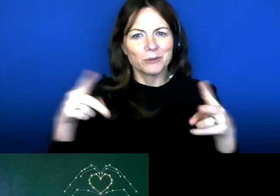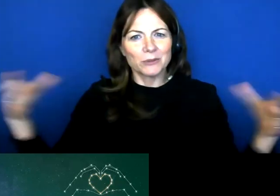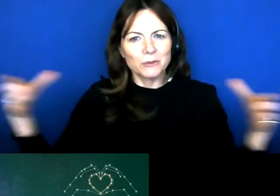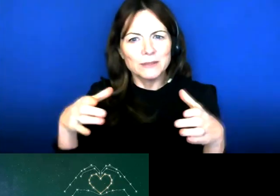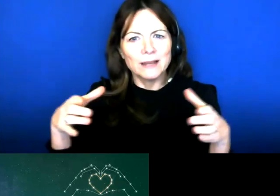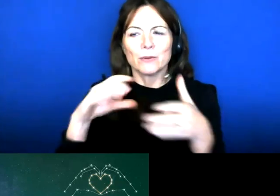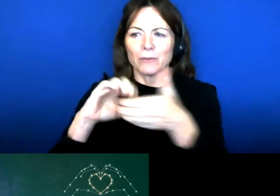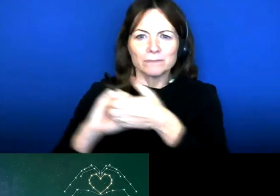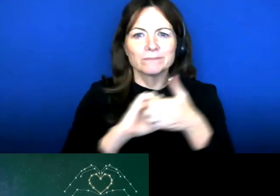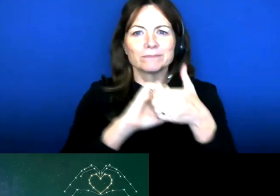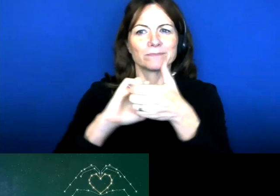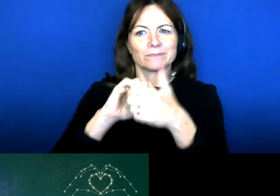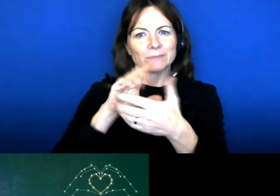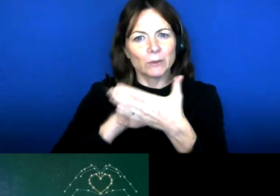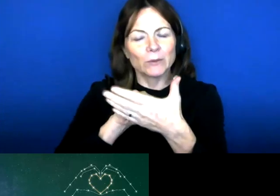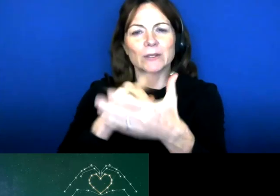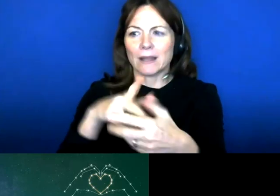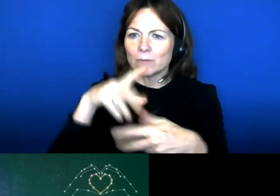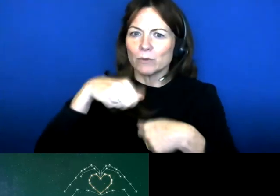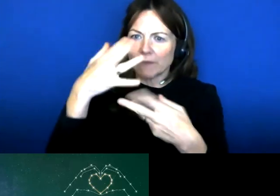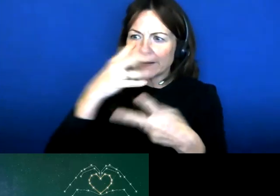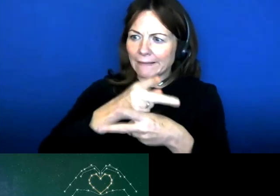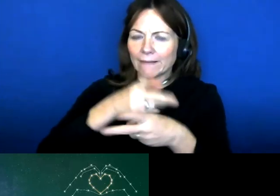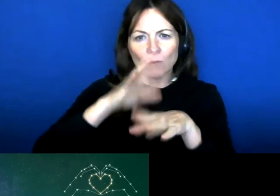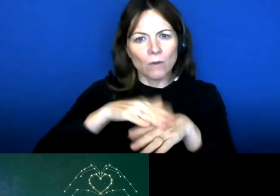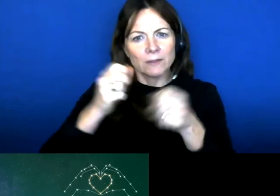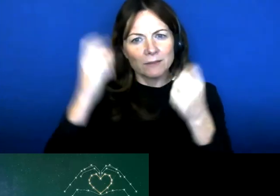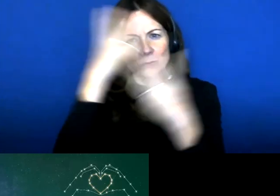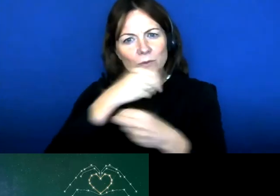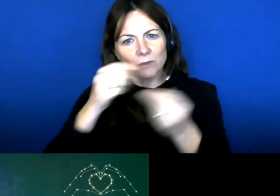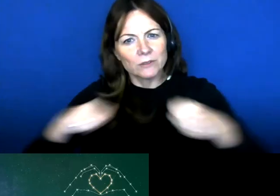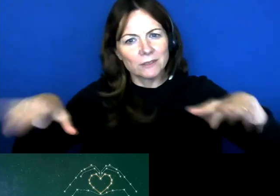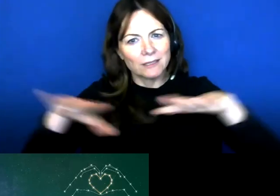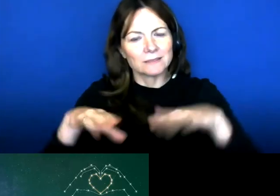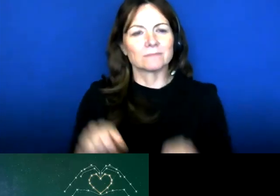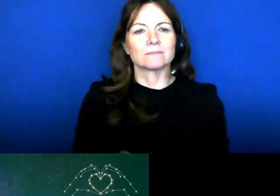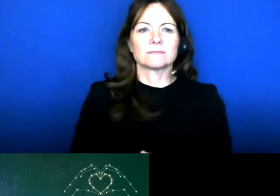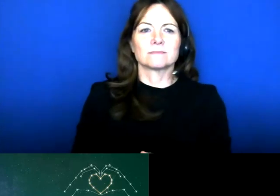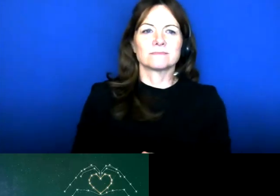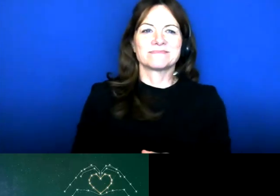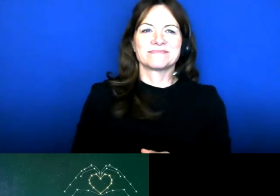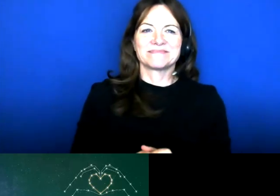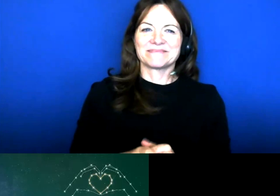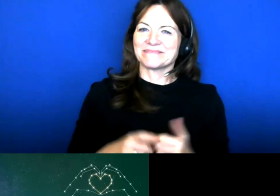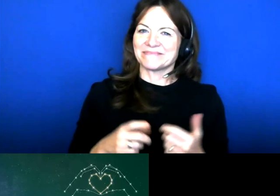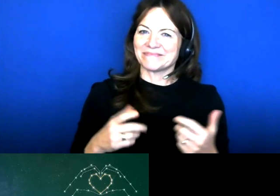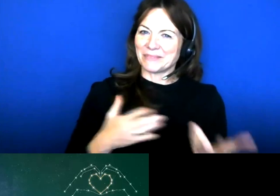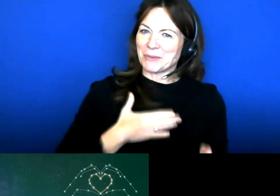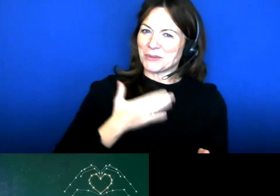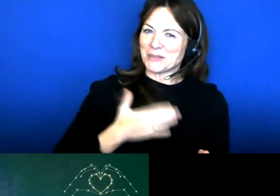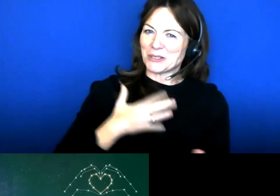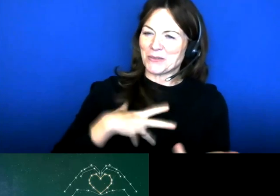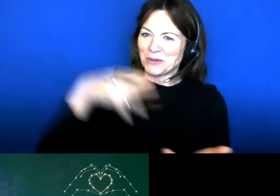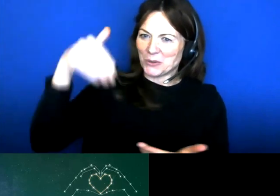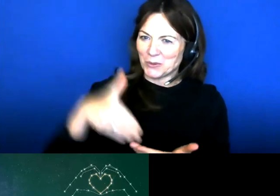learn, collaborate and provide care on these beautiful lands. I also have the pleasure today of introducing our next